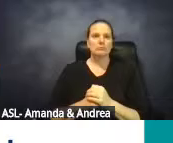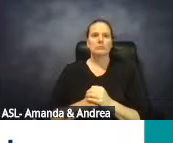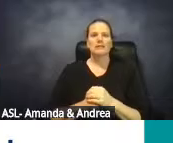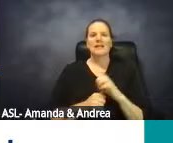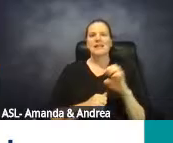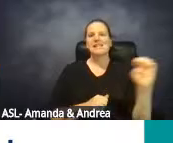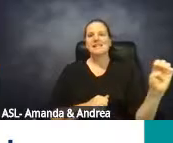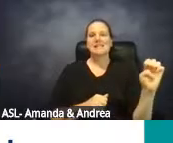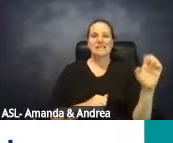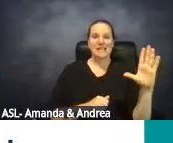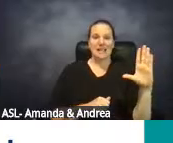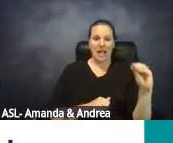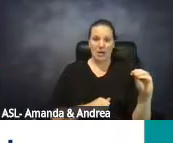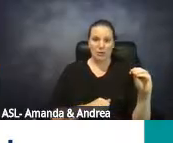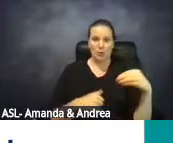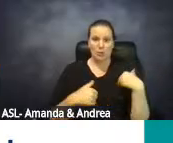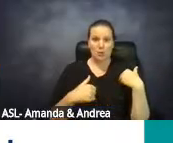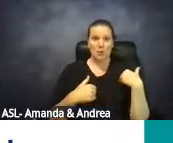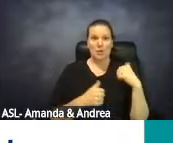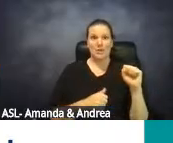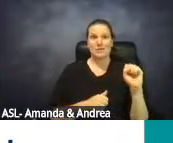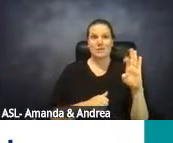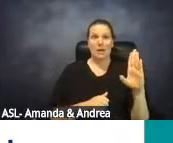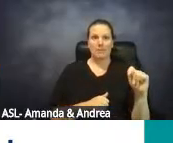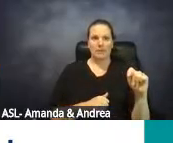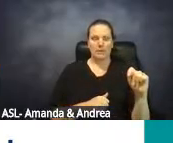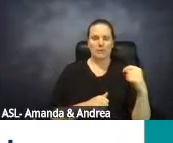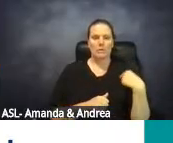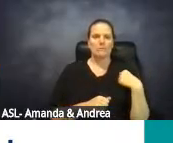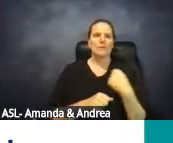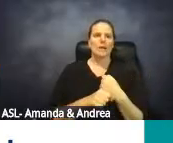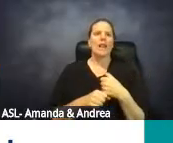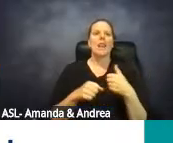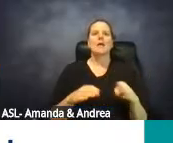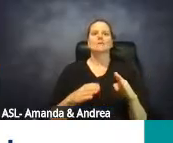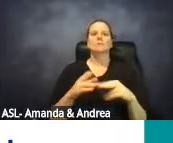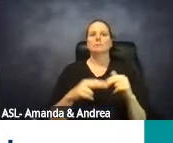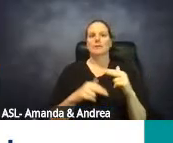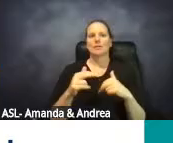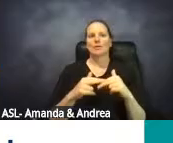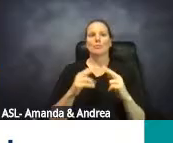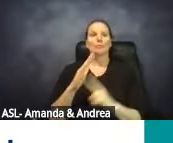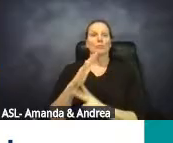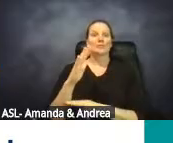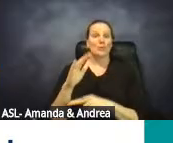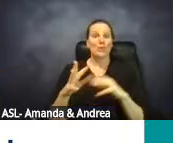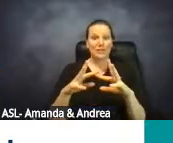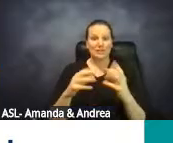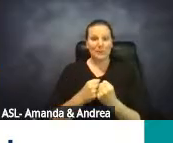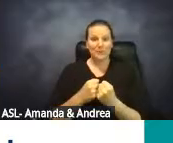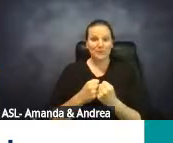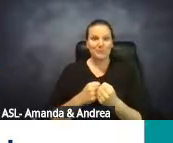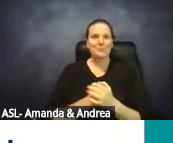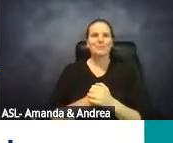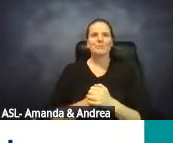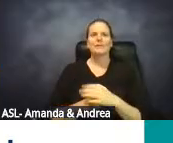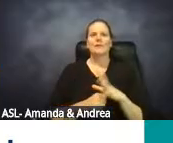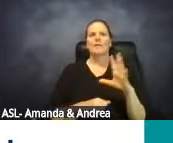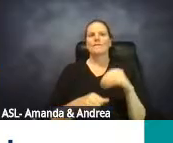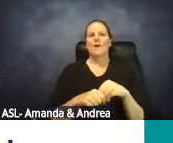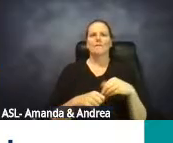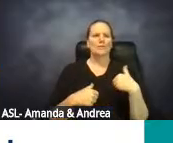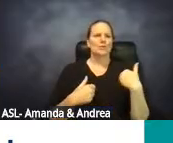Youth Summit, where we conducted a Let's Build a Bridge workshop. We also engaged in the